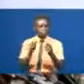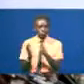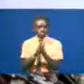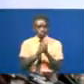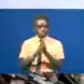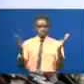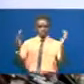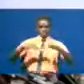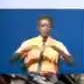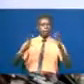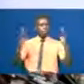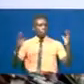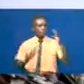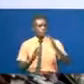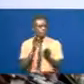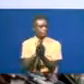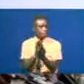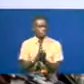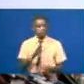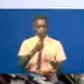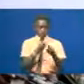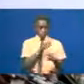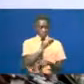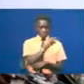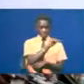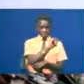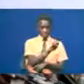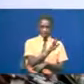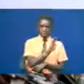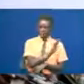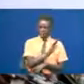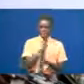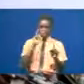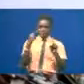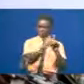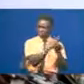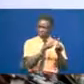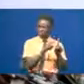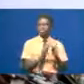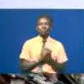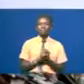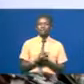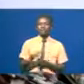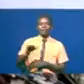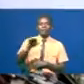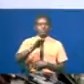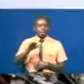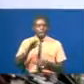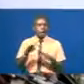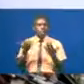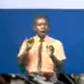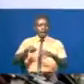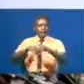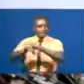say that from an MSMEs standpoint, the bureaucracy to access credit is still a